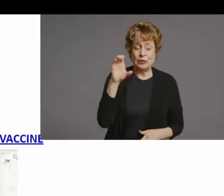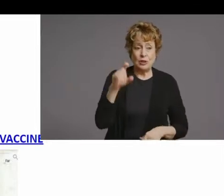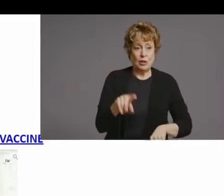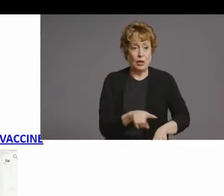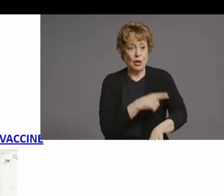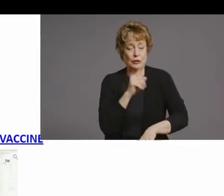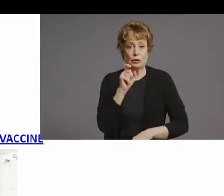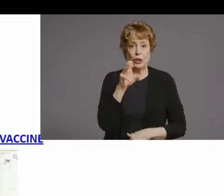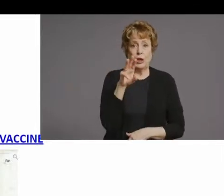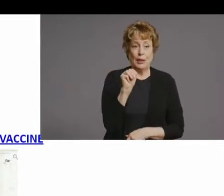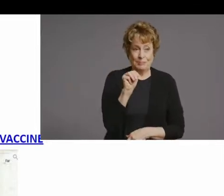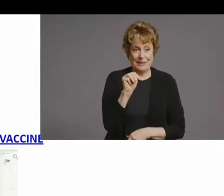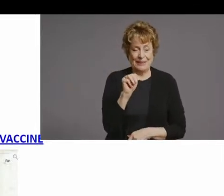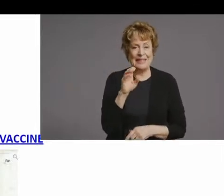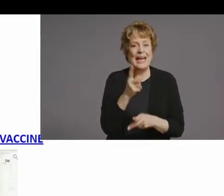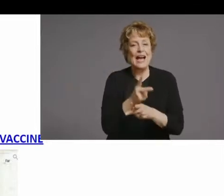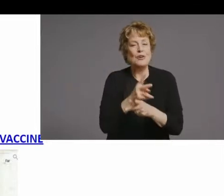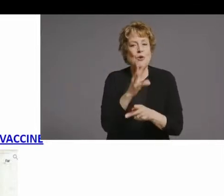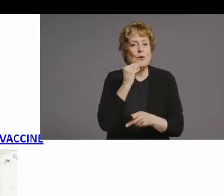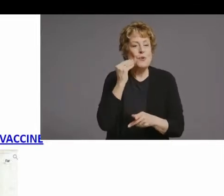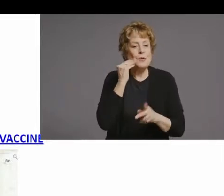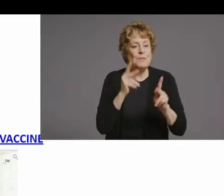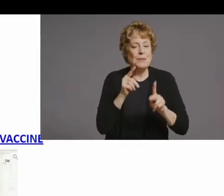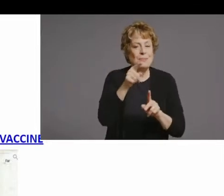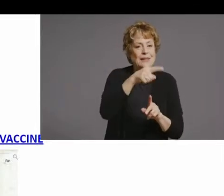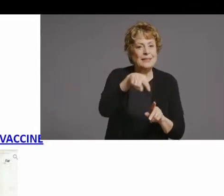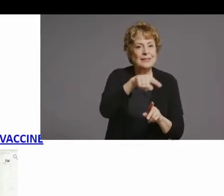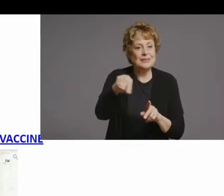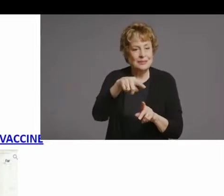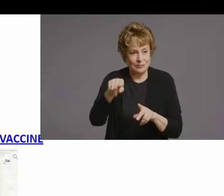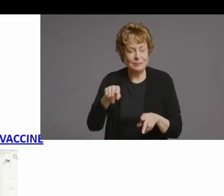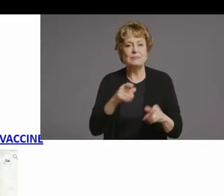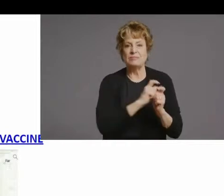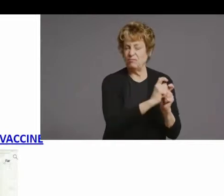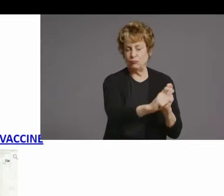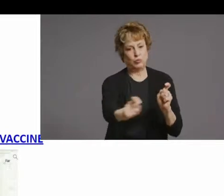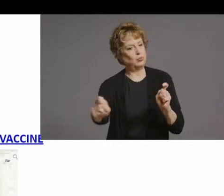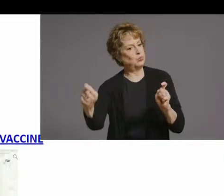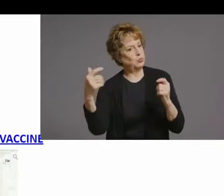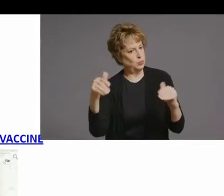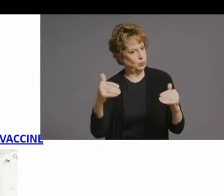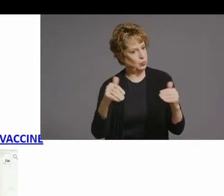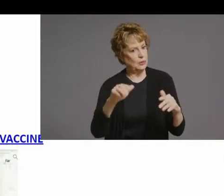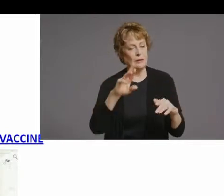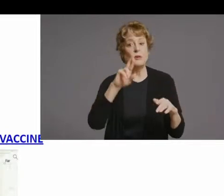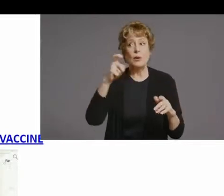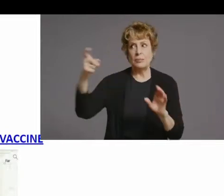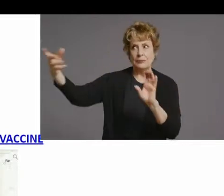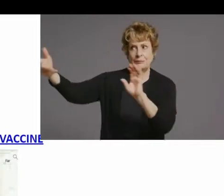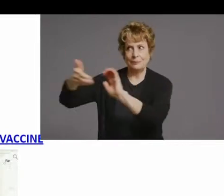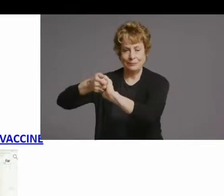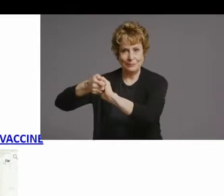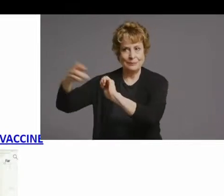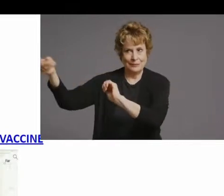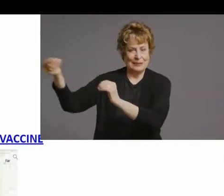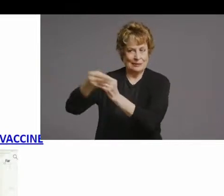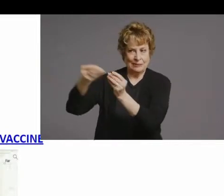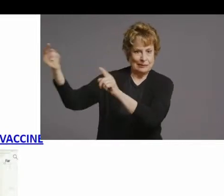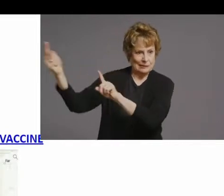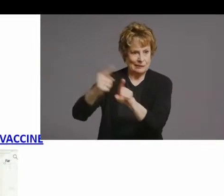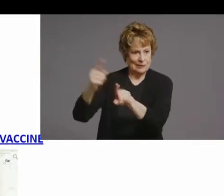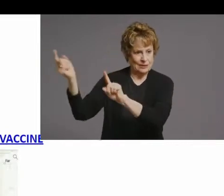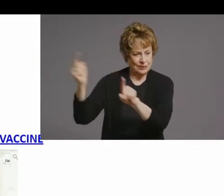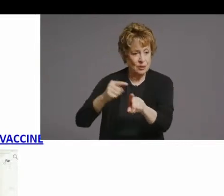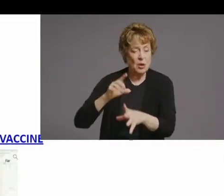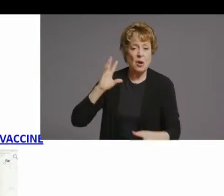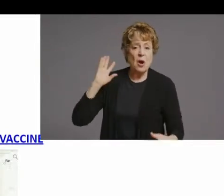have received vaccinations through the CDC Long-Term Care Pharmacy Partnership Program. And over 750